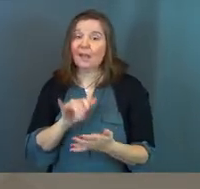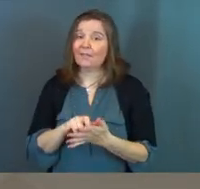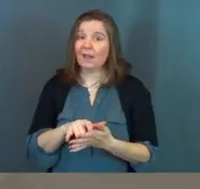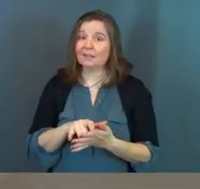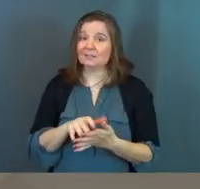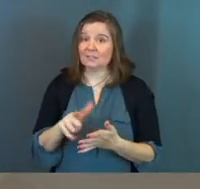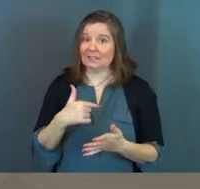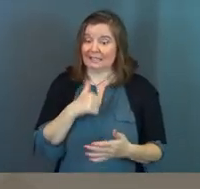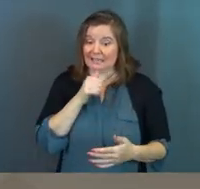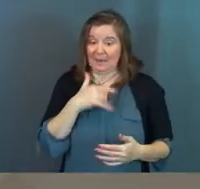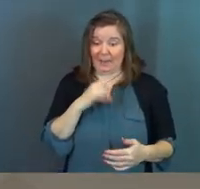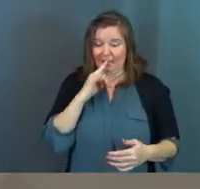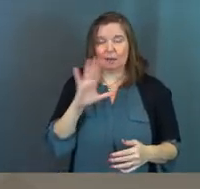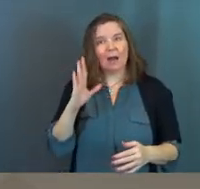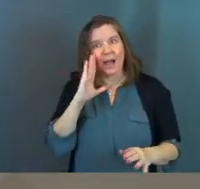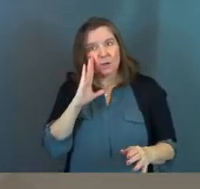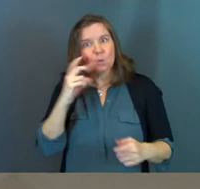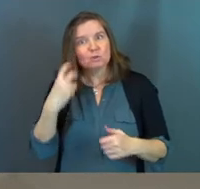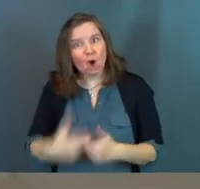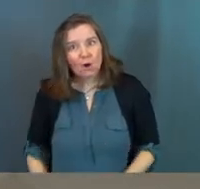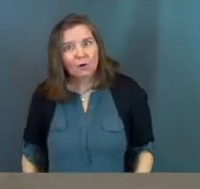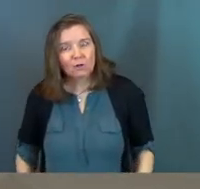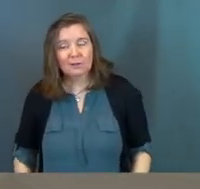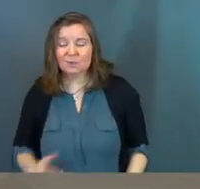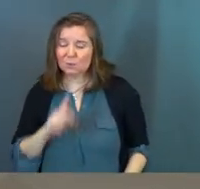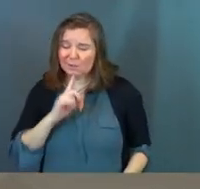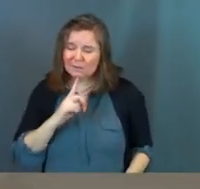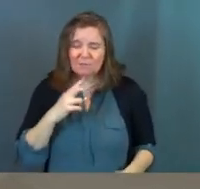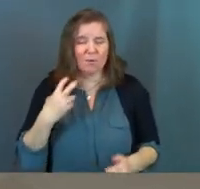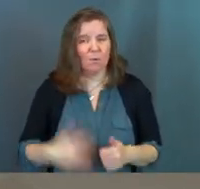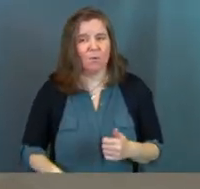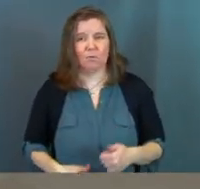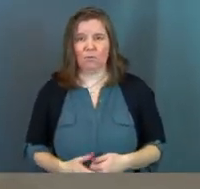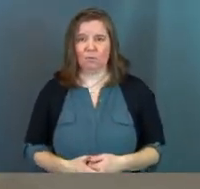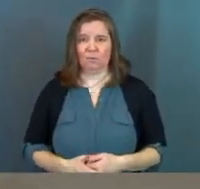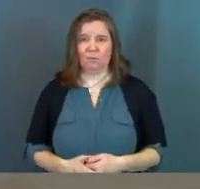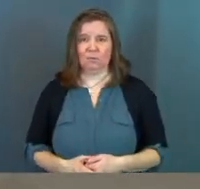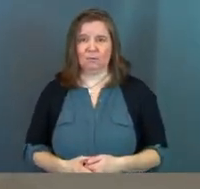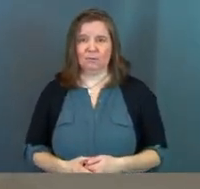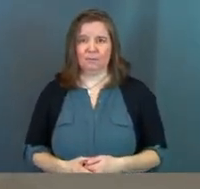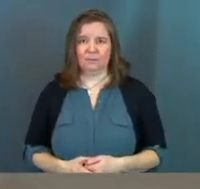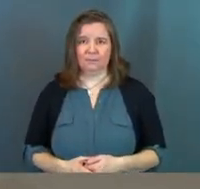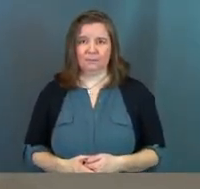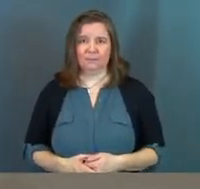that's, you're like, not my kid. I know it's hard, super, super hard.